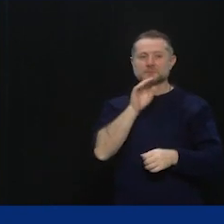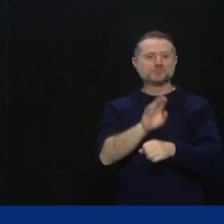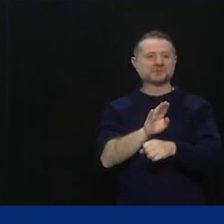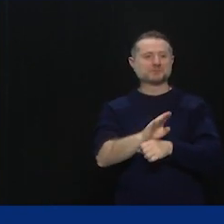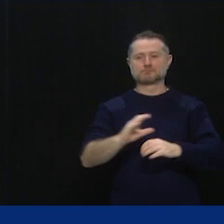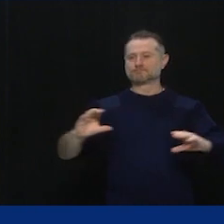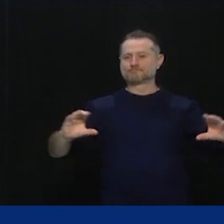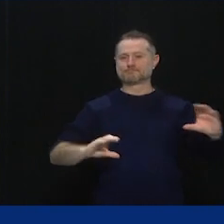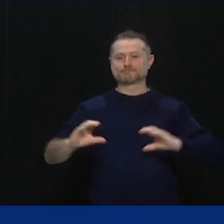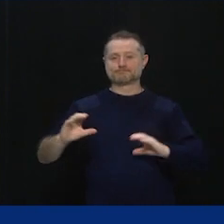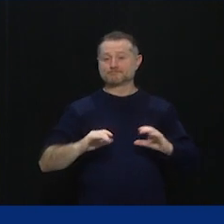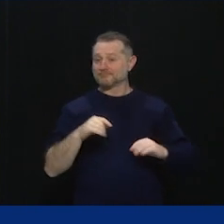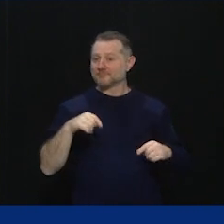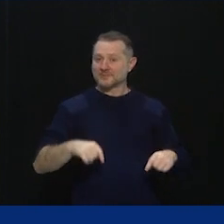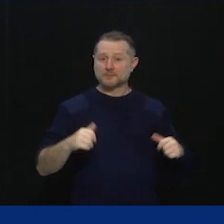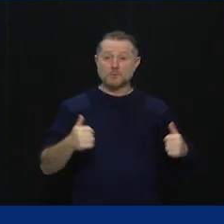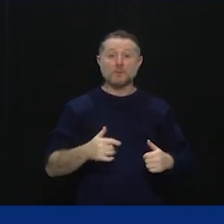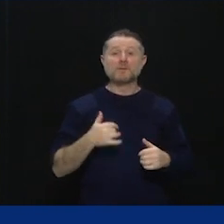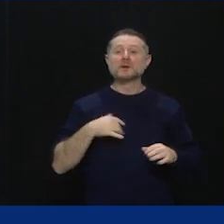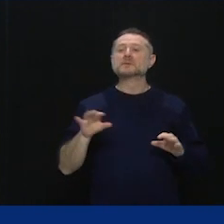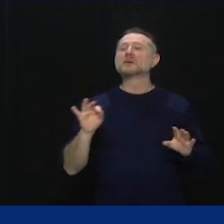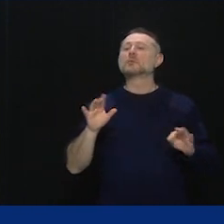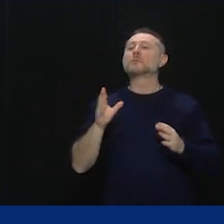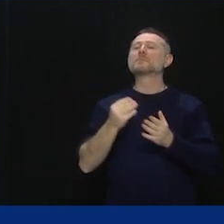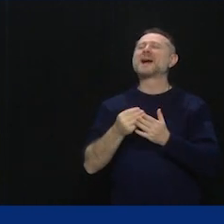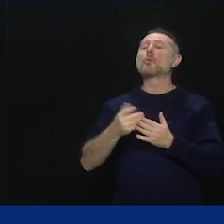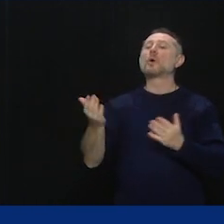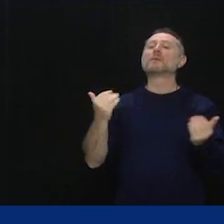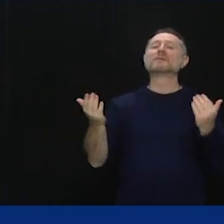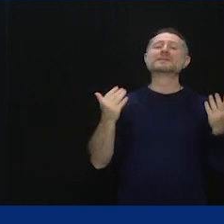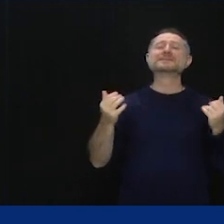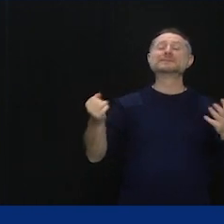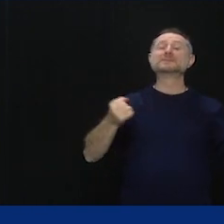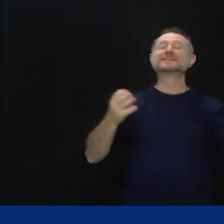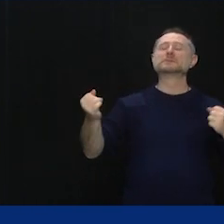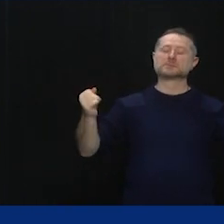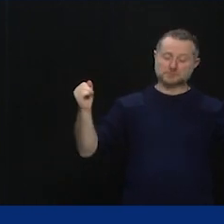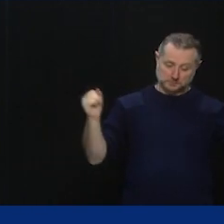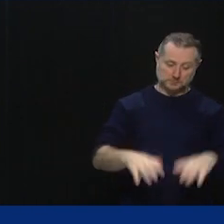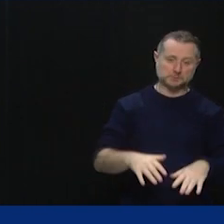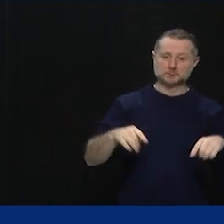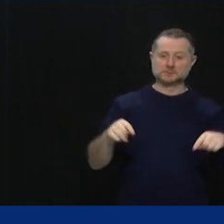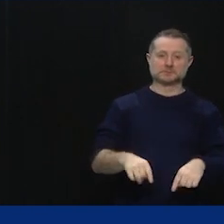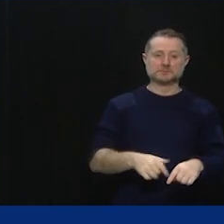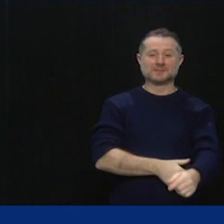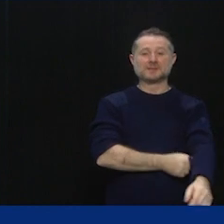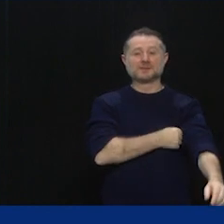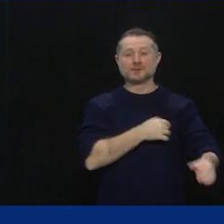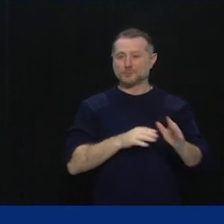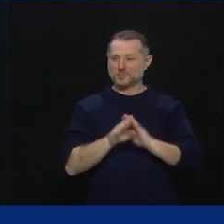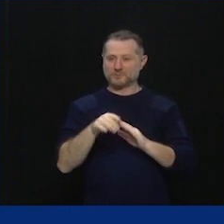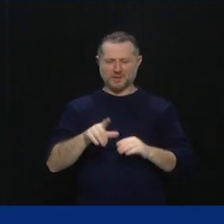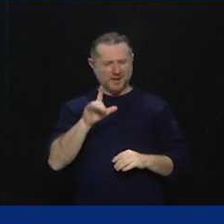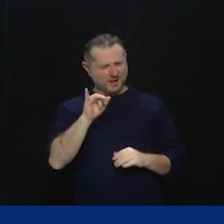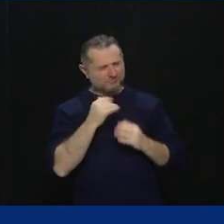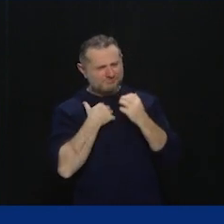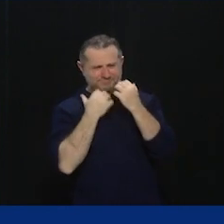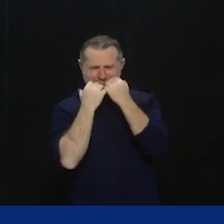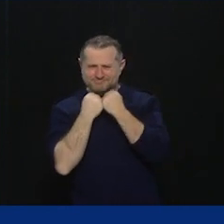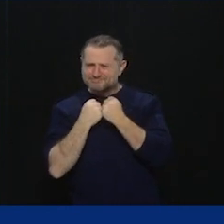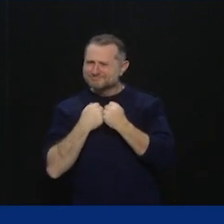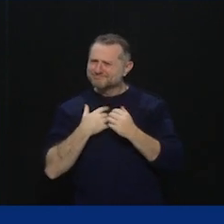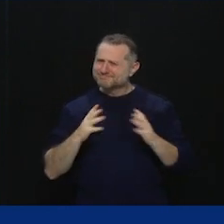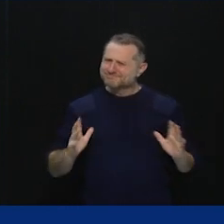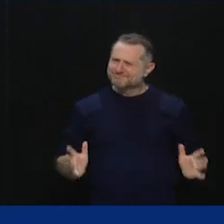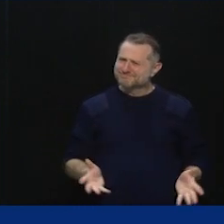Island, bring it here to Long Island to build assets on Long Island by paying Long Island companies to hire Long Island people to build